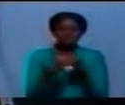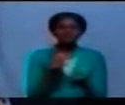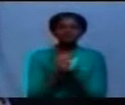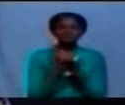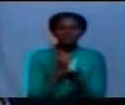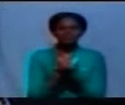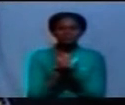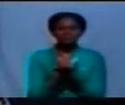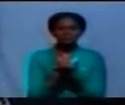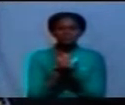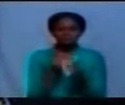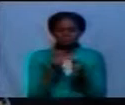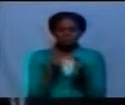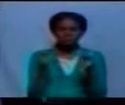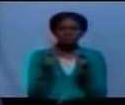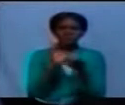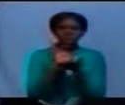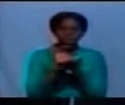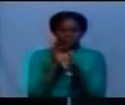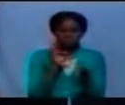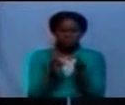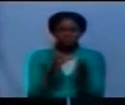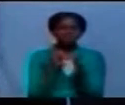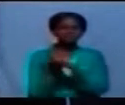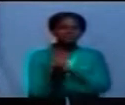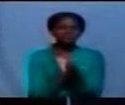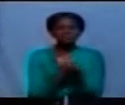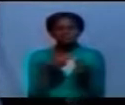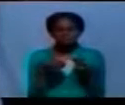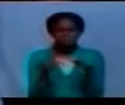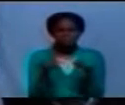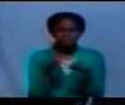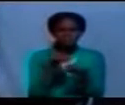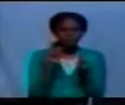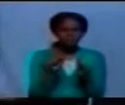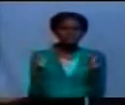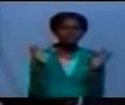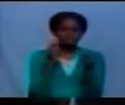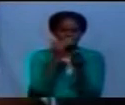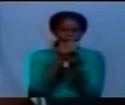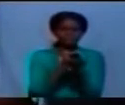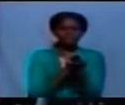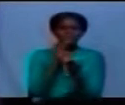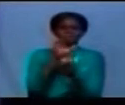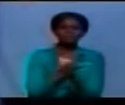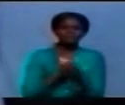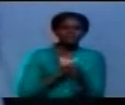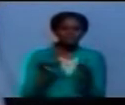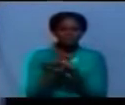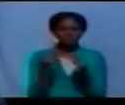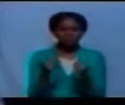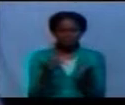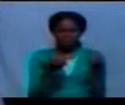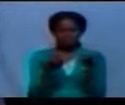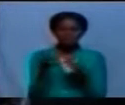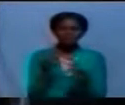through lines of credit. If it's on the securities market, you can list your company and you open it up to the public. A lot of